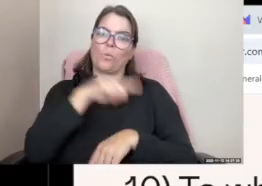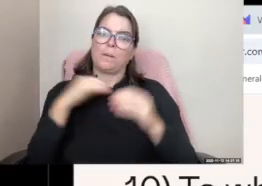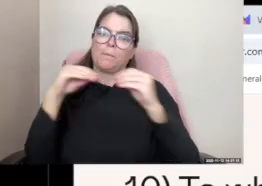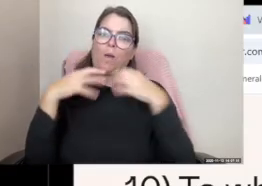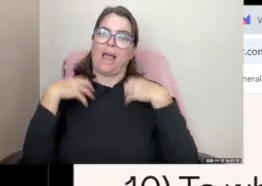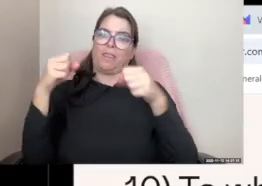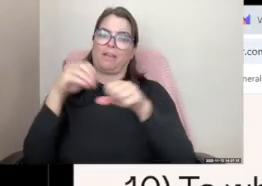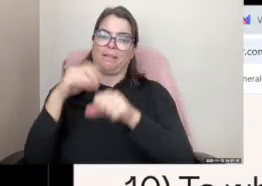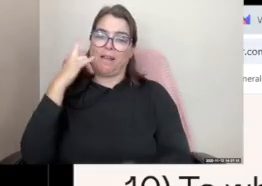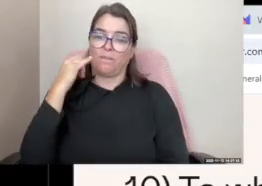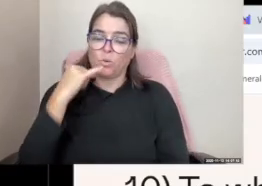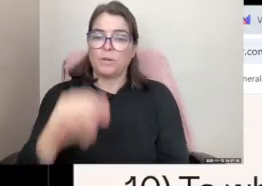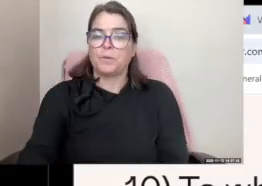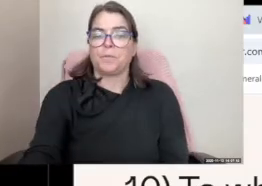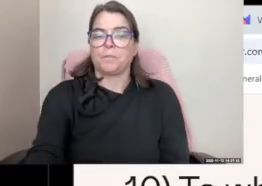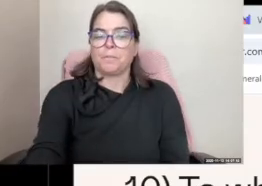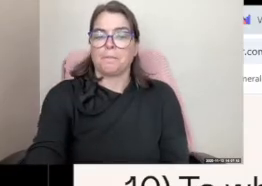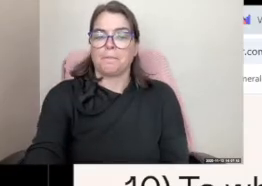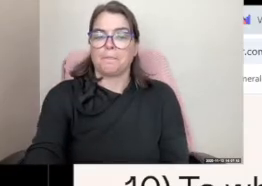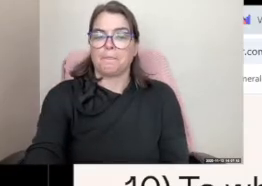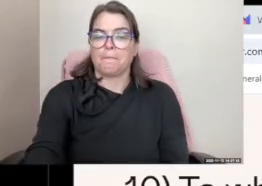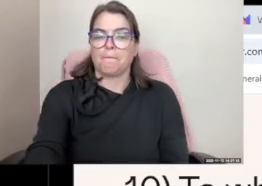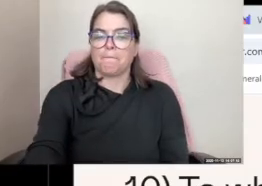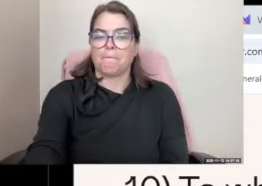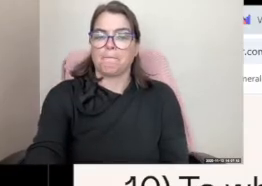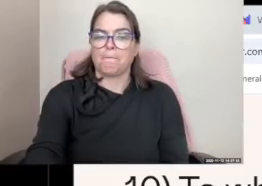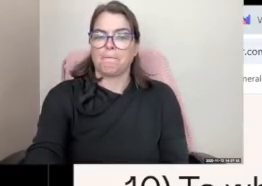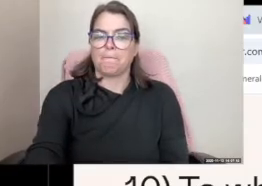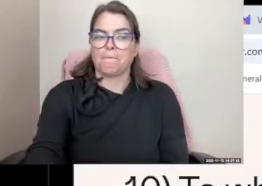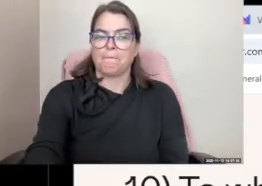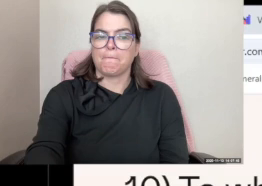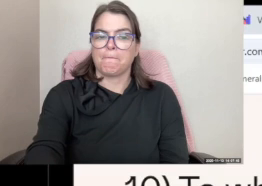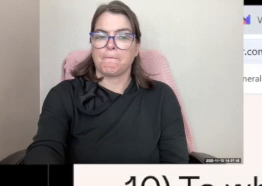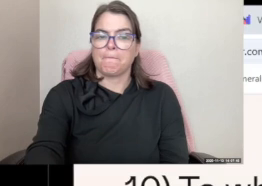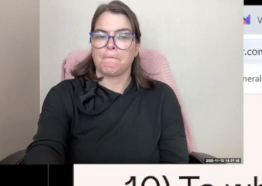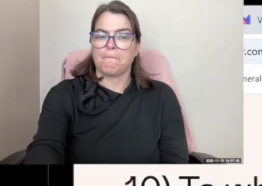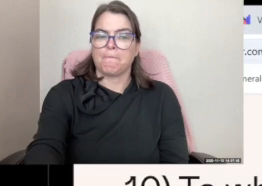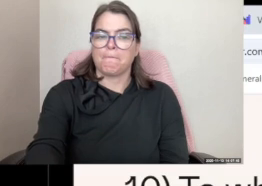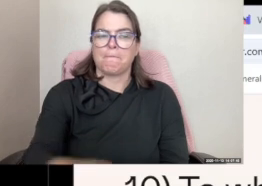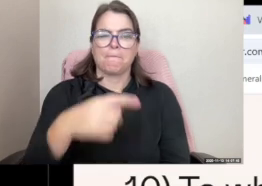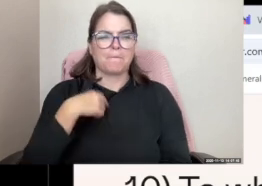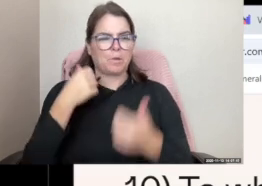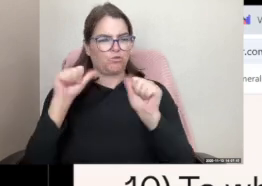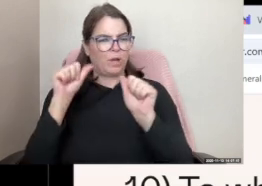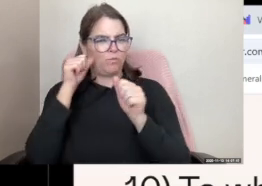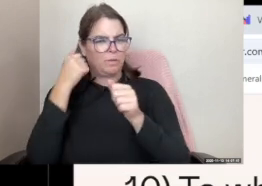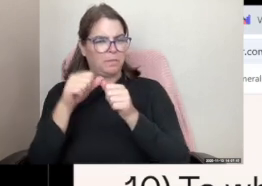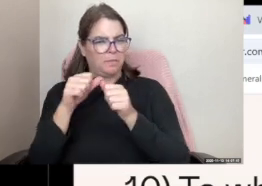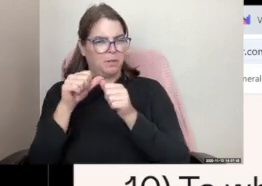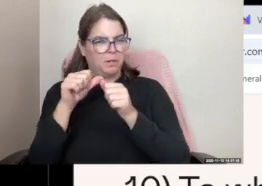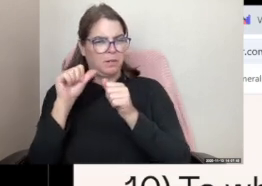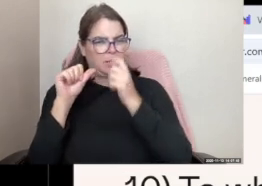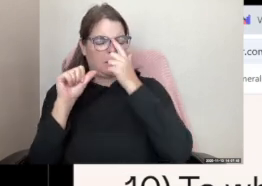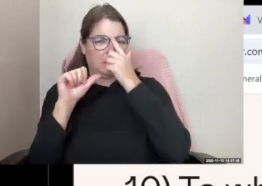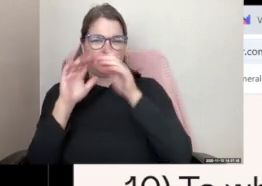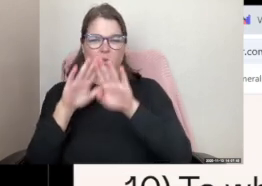to improve public health. We're addressing climate change, we're reducing criteria pollutant emissions, all geared toward making us